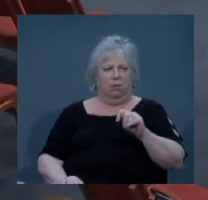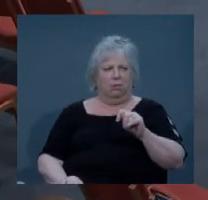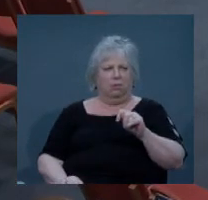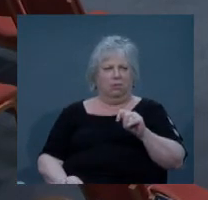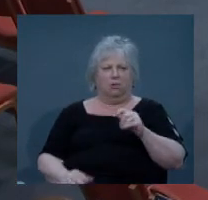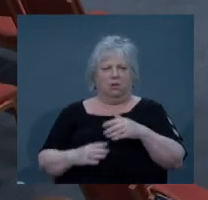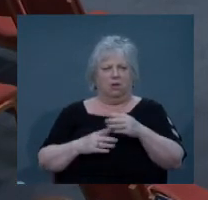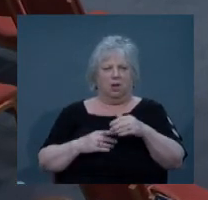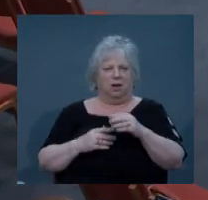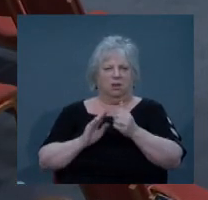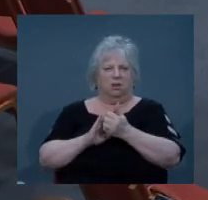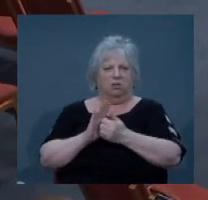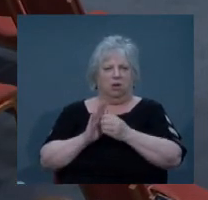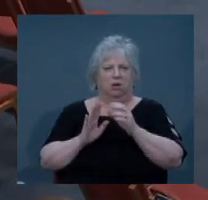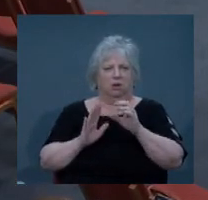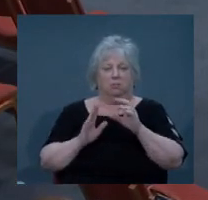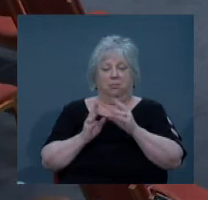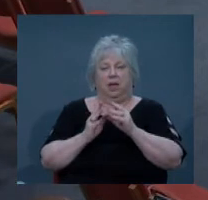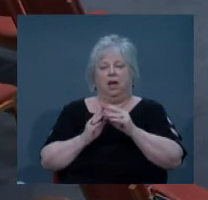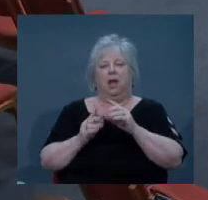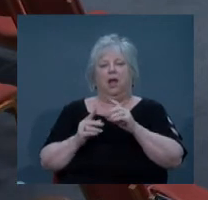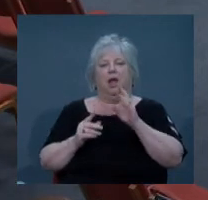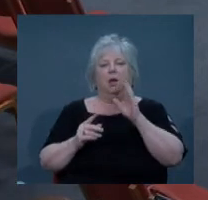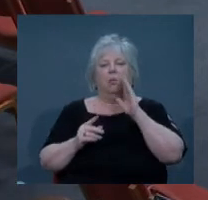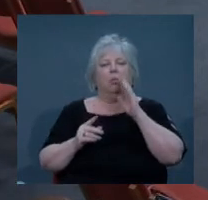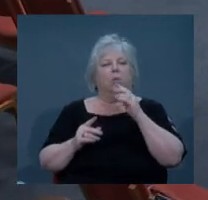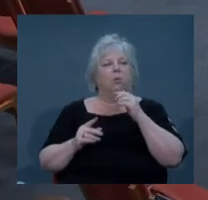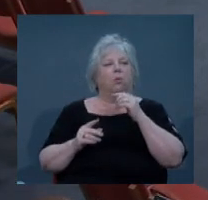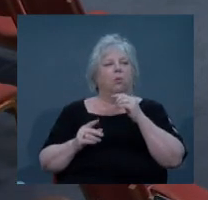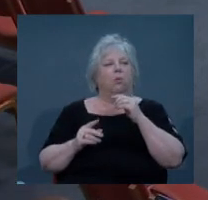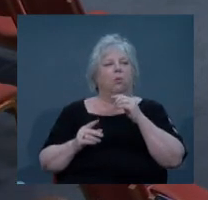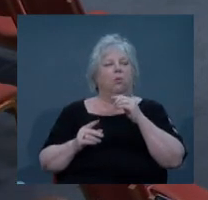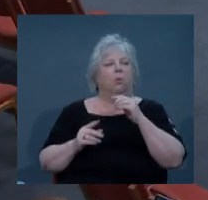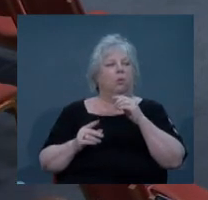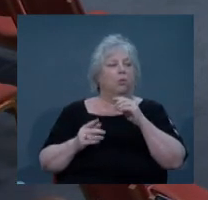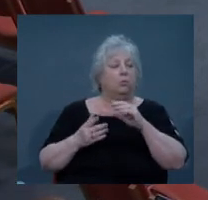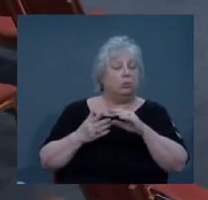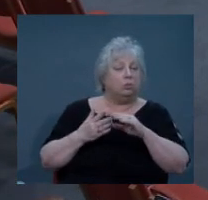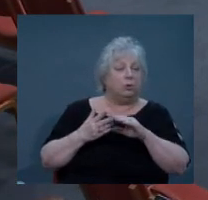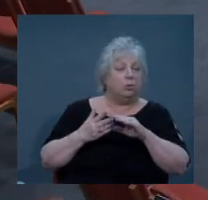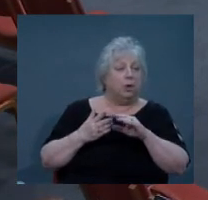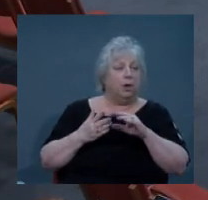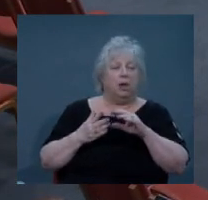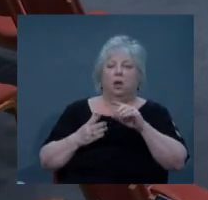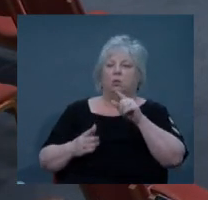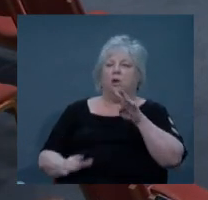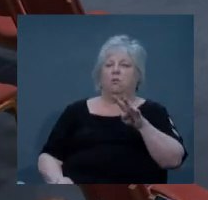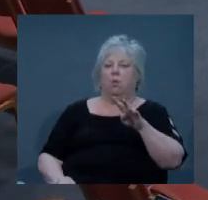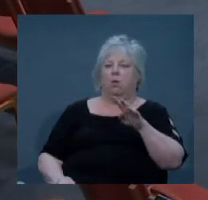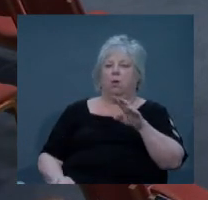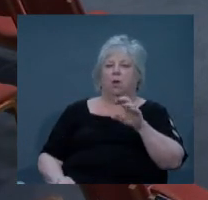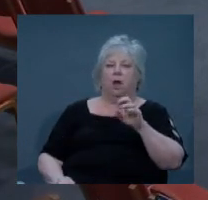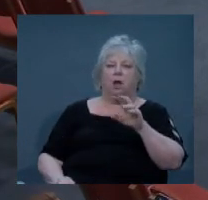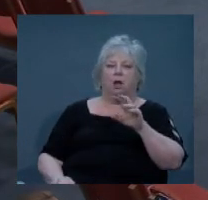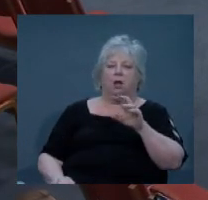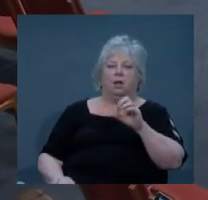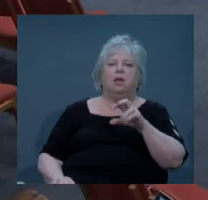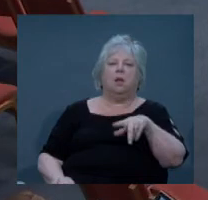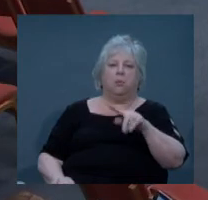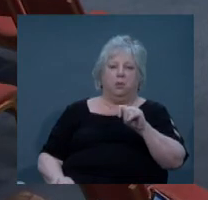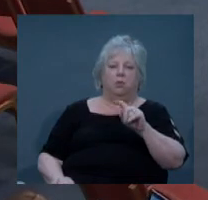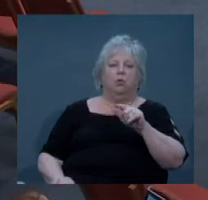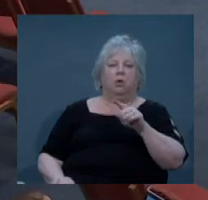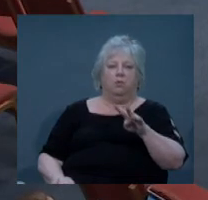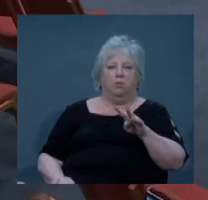next agenda meeting. And we'll have our partners. First. Excuse me? No, 24th. 24th.